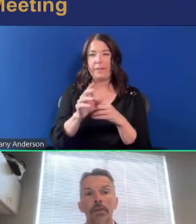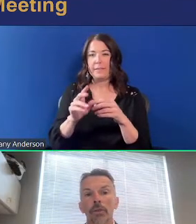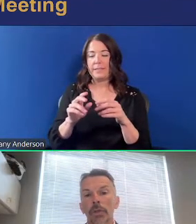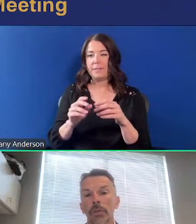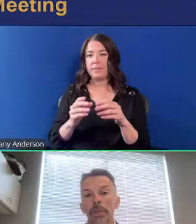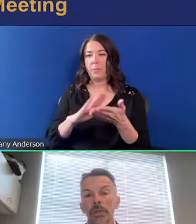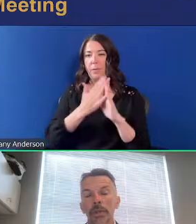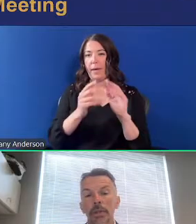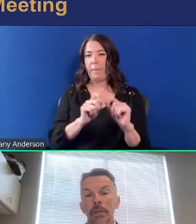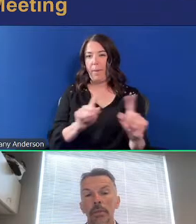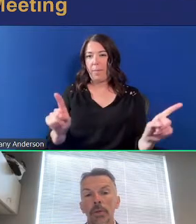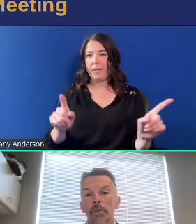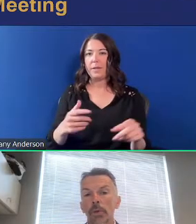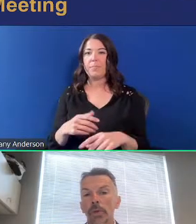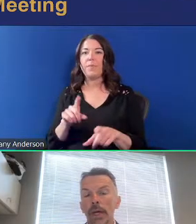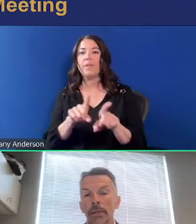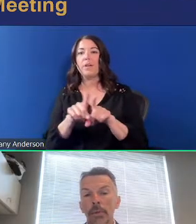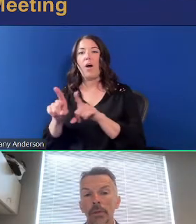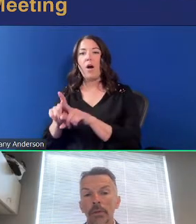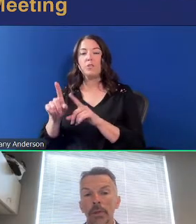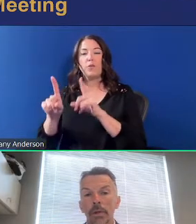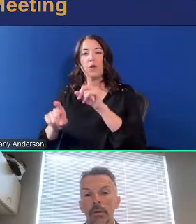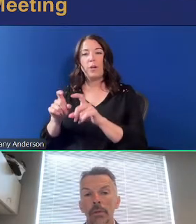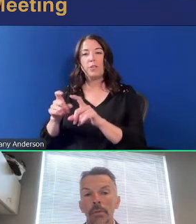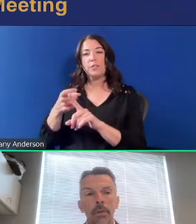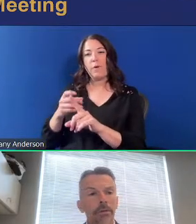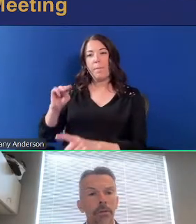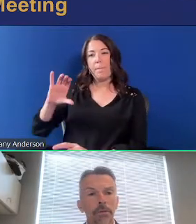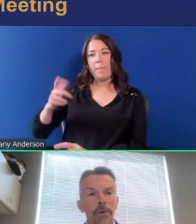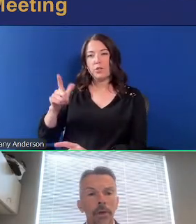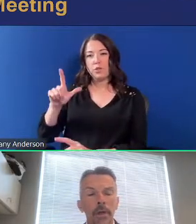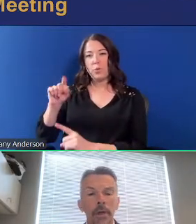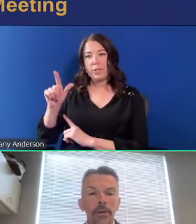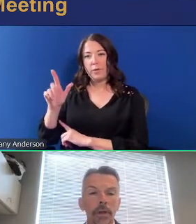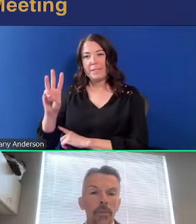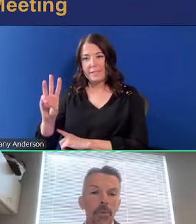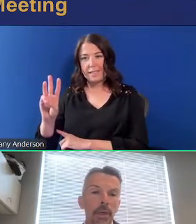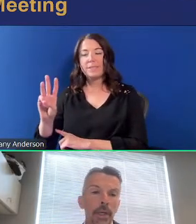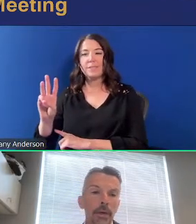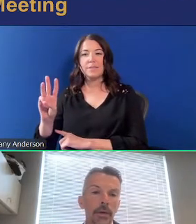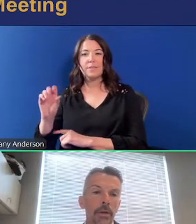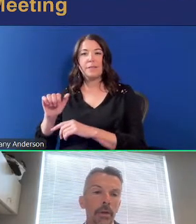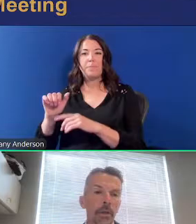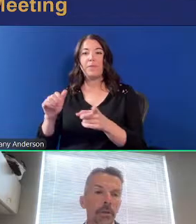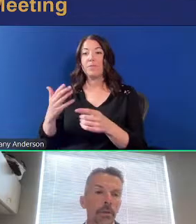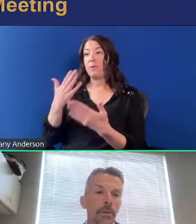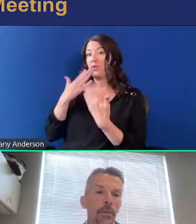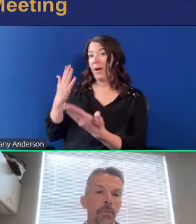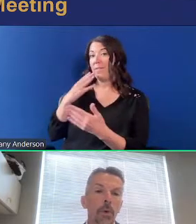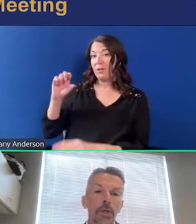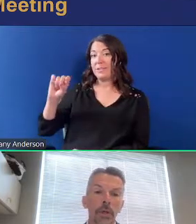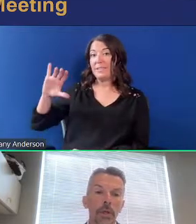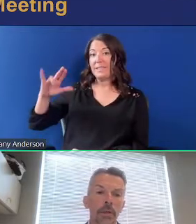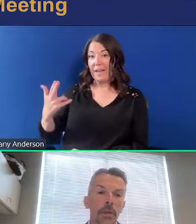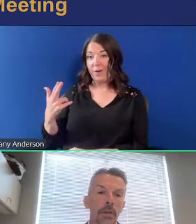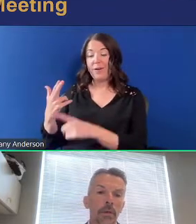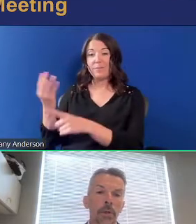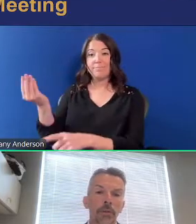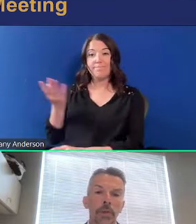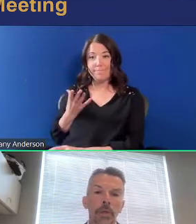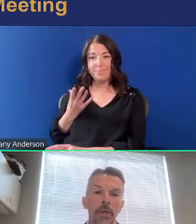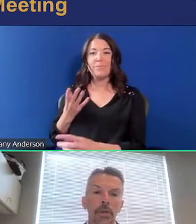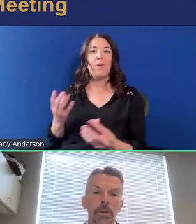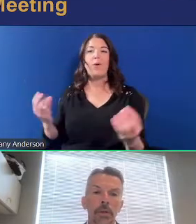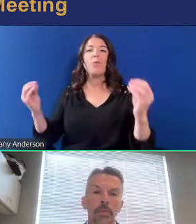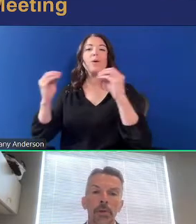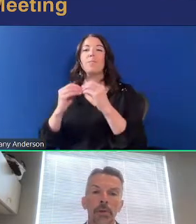for March 2026. Those are both documents that I'm grateful for Sarah pointing out were more current than the